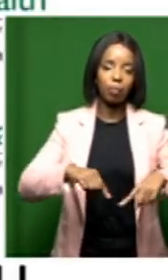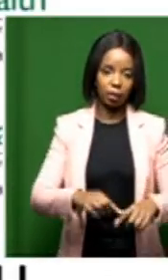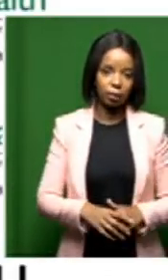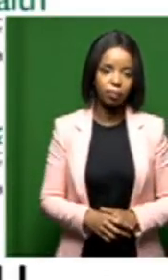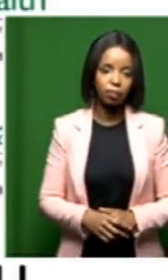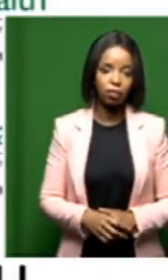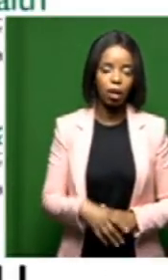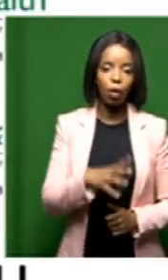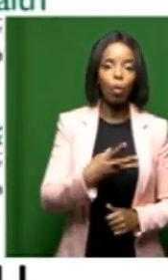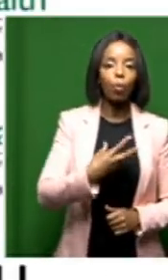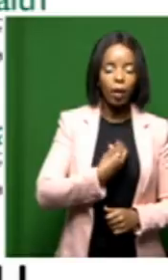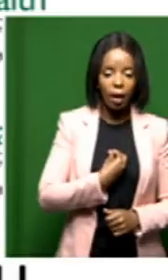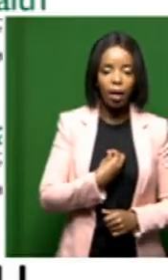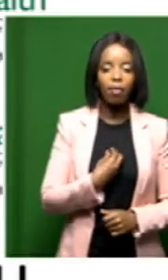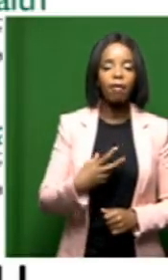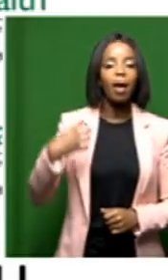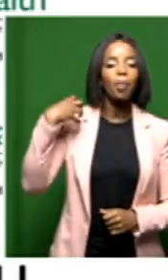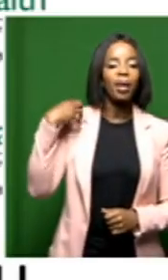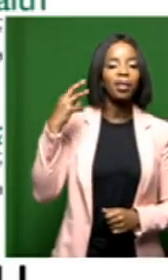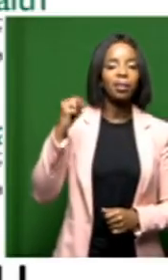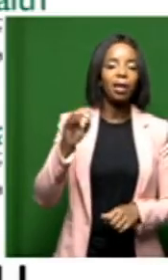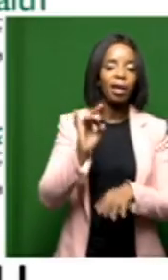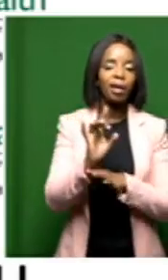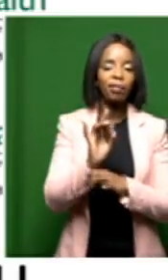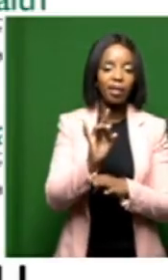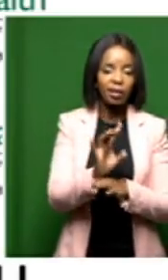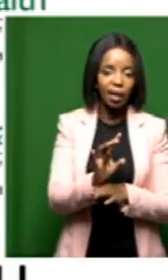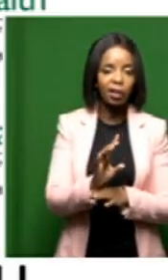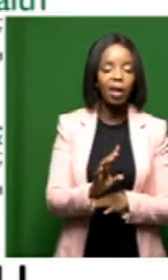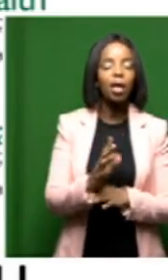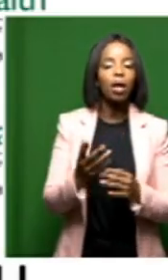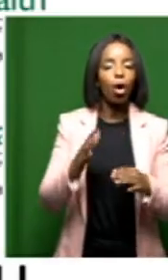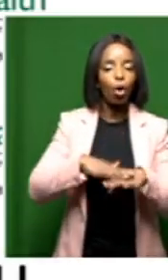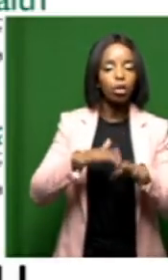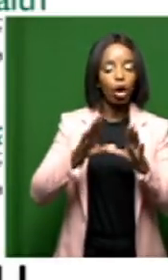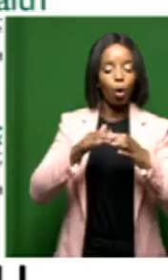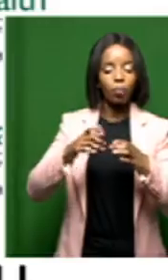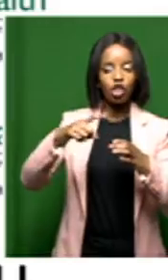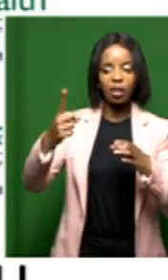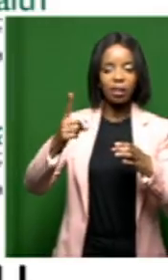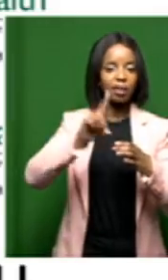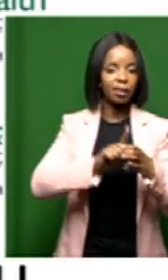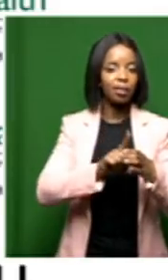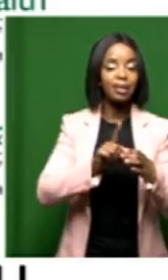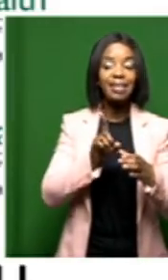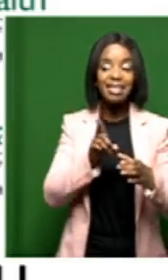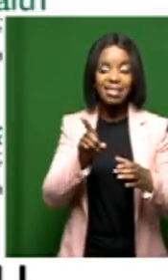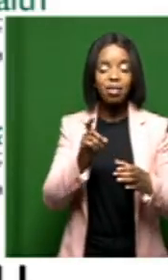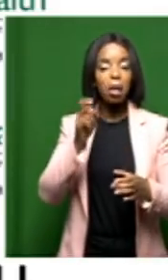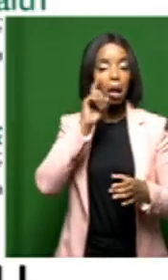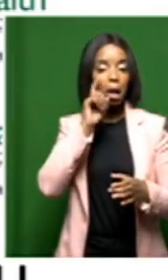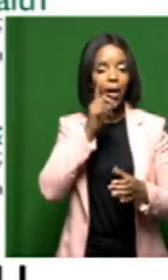We've got a ministerial advisory committee on vaccination. They look at information available and